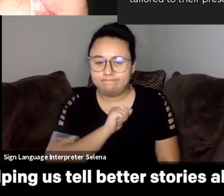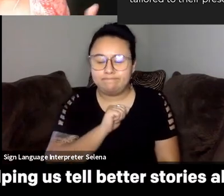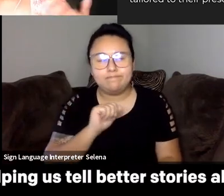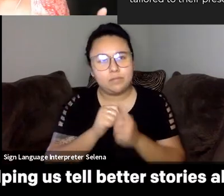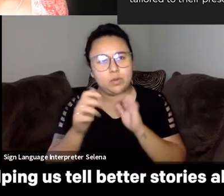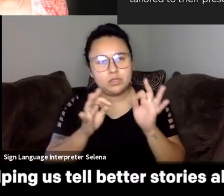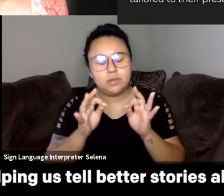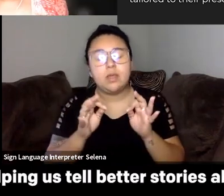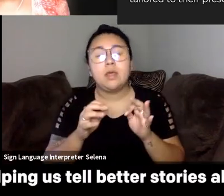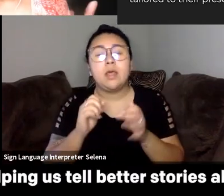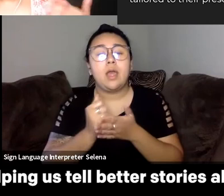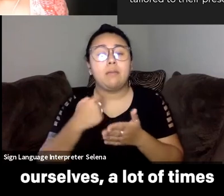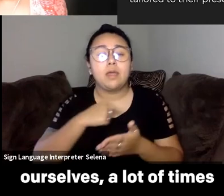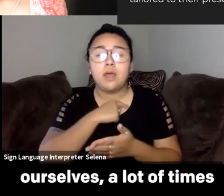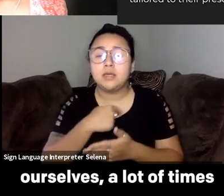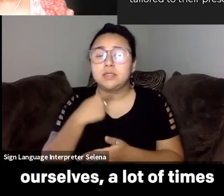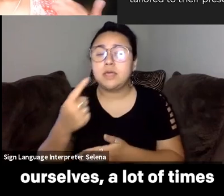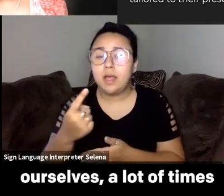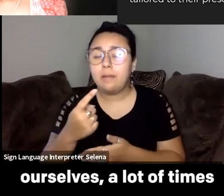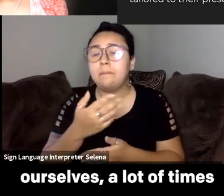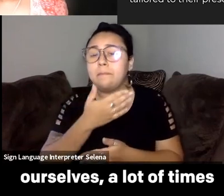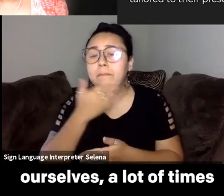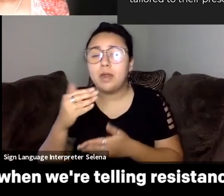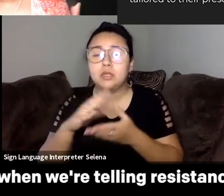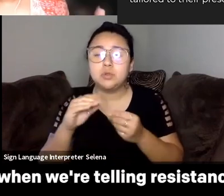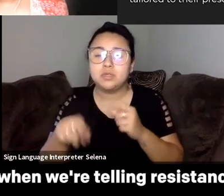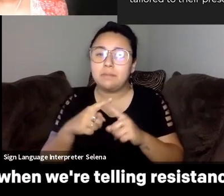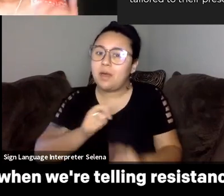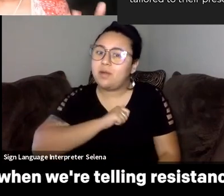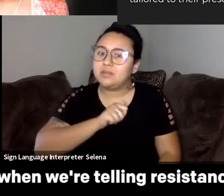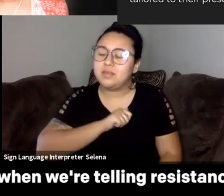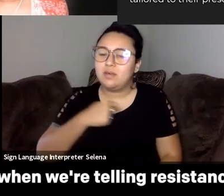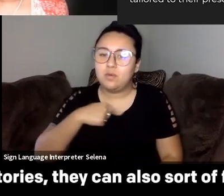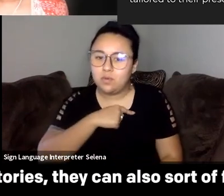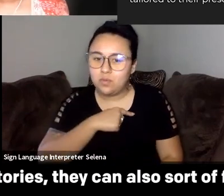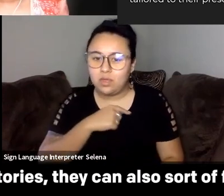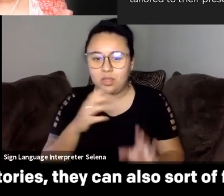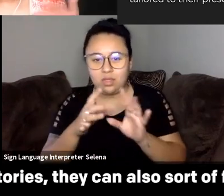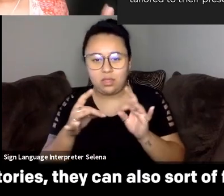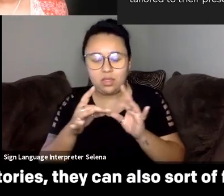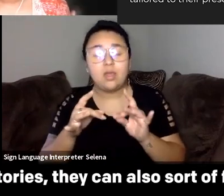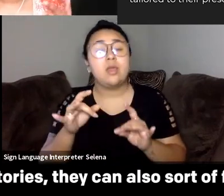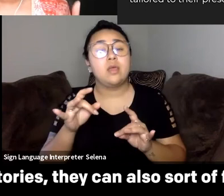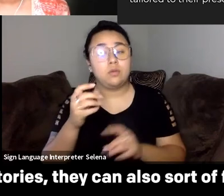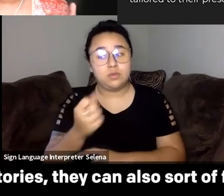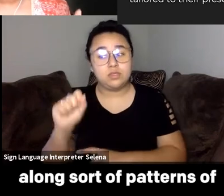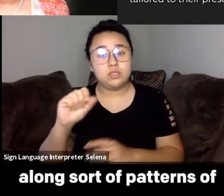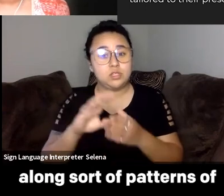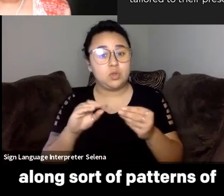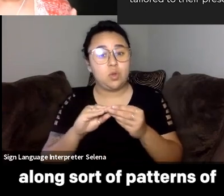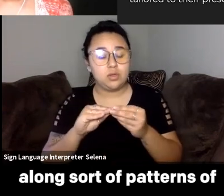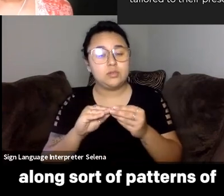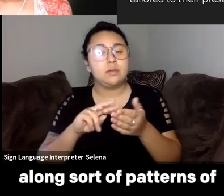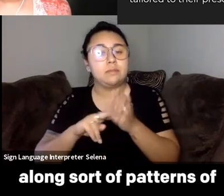helping us tell better stories about ourselves. A lot of times when we're telling resistance stories, they can also sort of fall